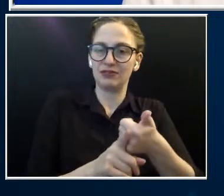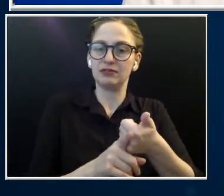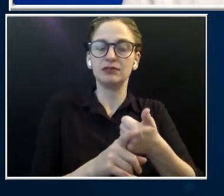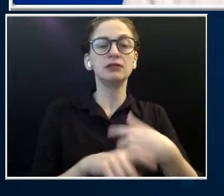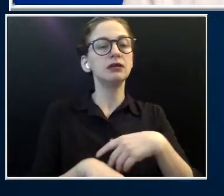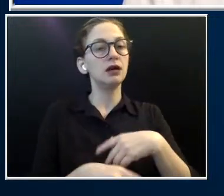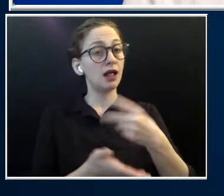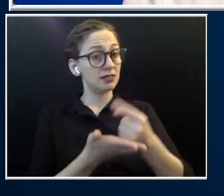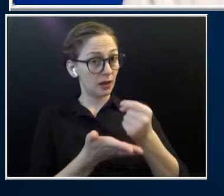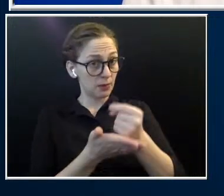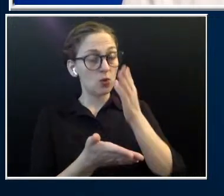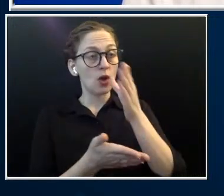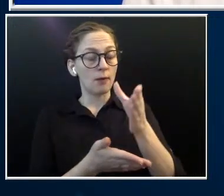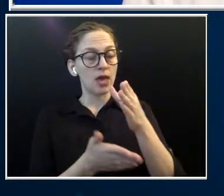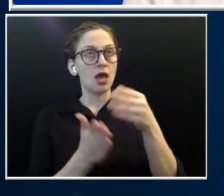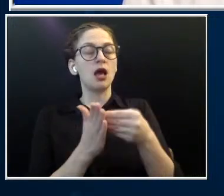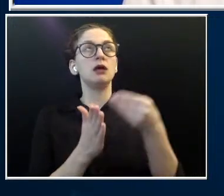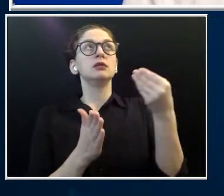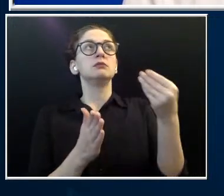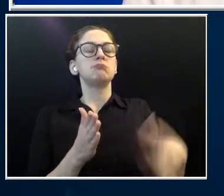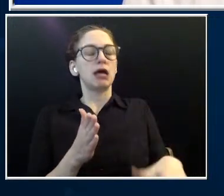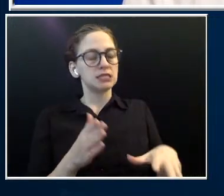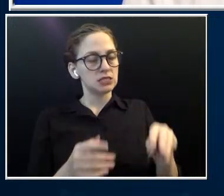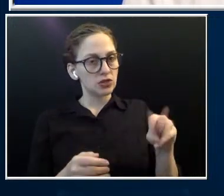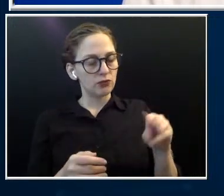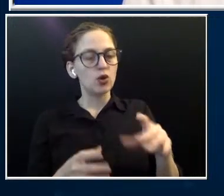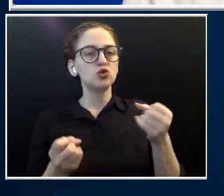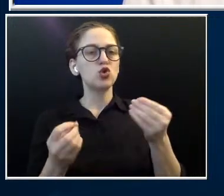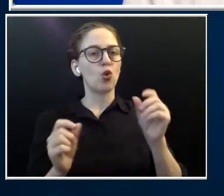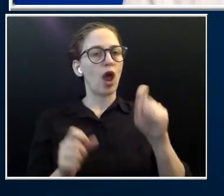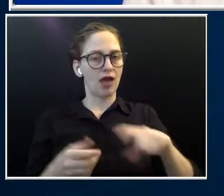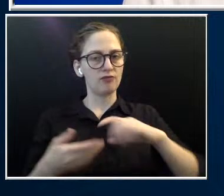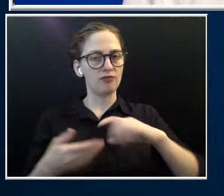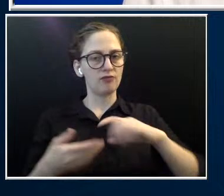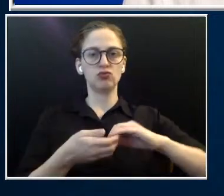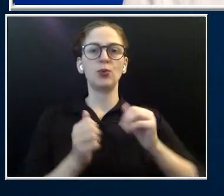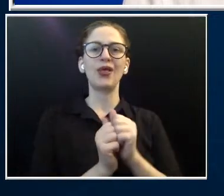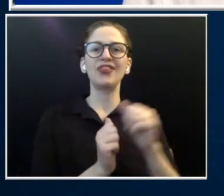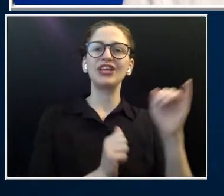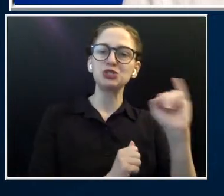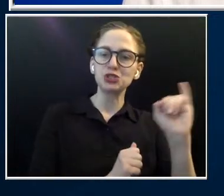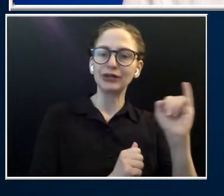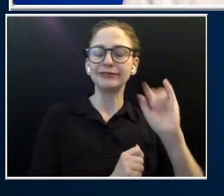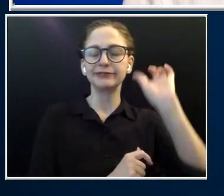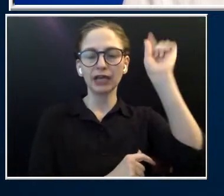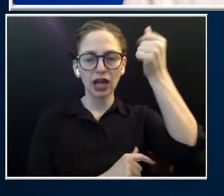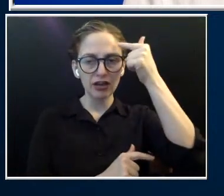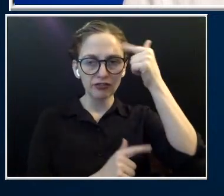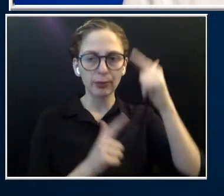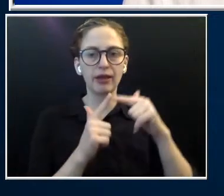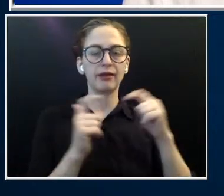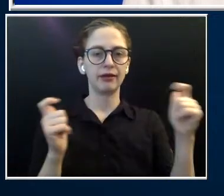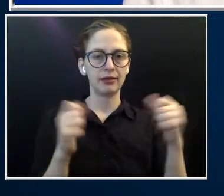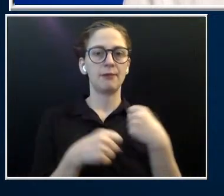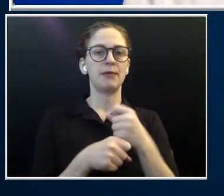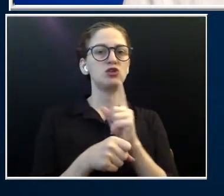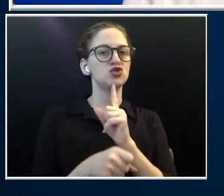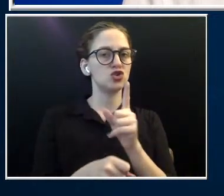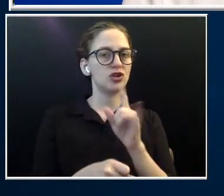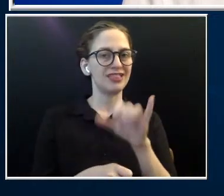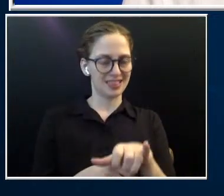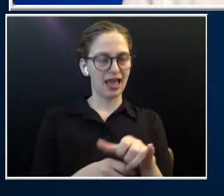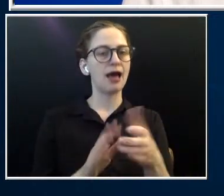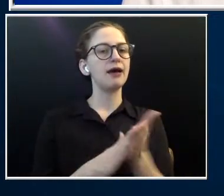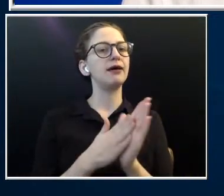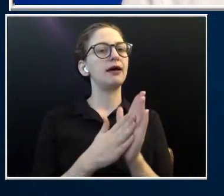work closely with insurance providers, government, and other groups to make sure that these things get approved. But I've heard it's over $1 million for a treatment